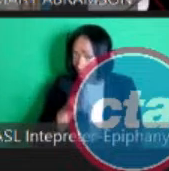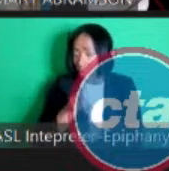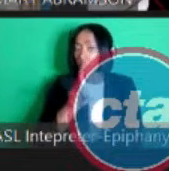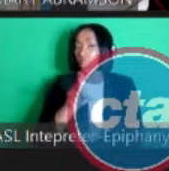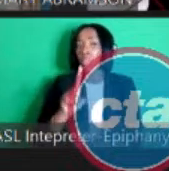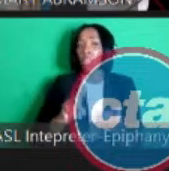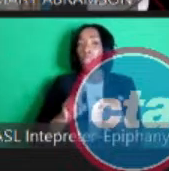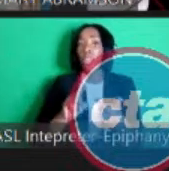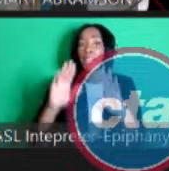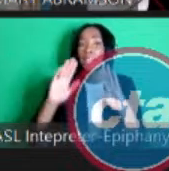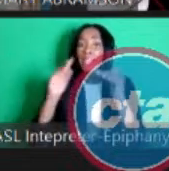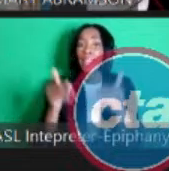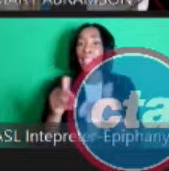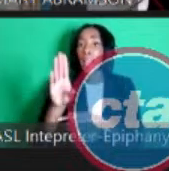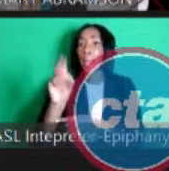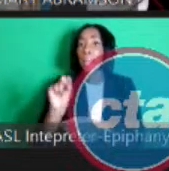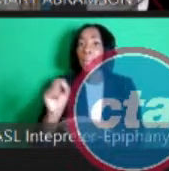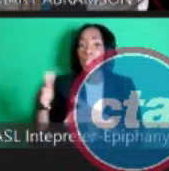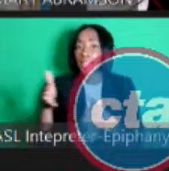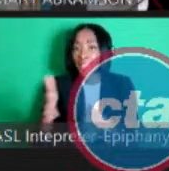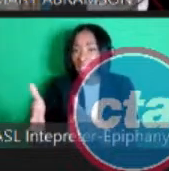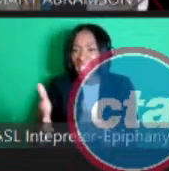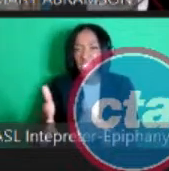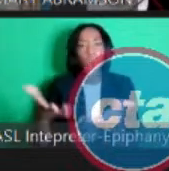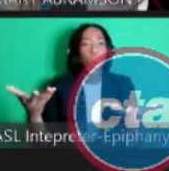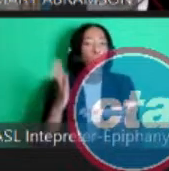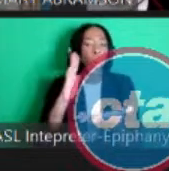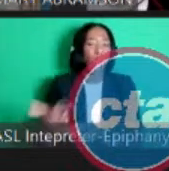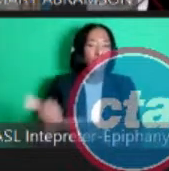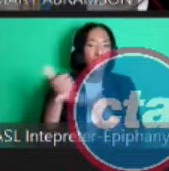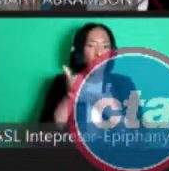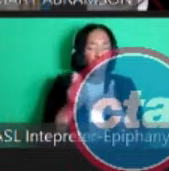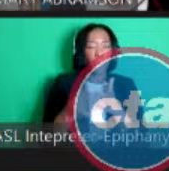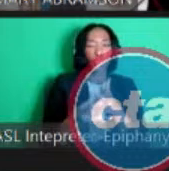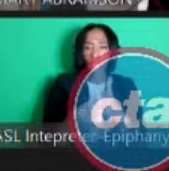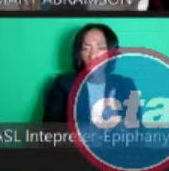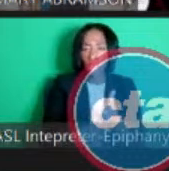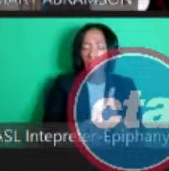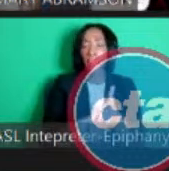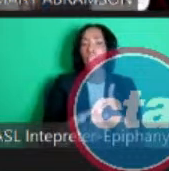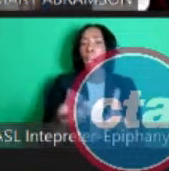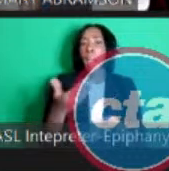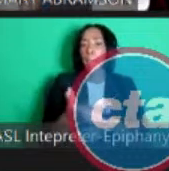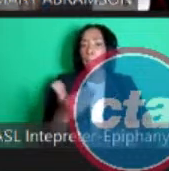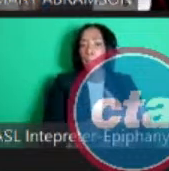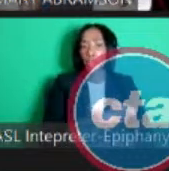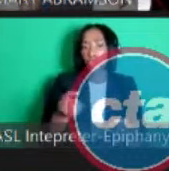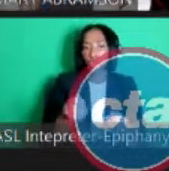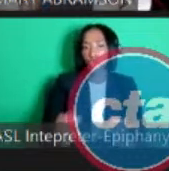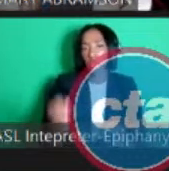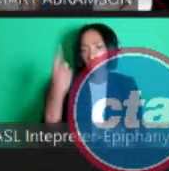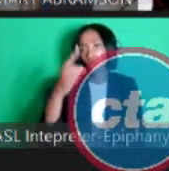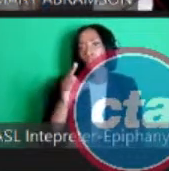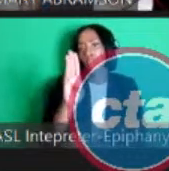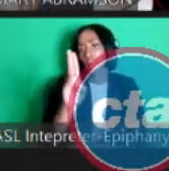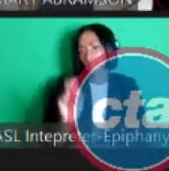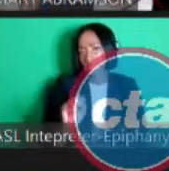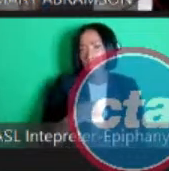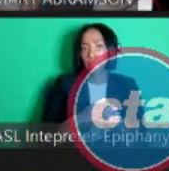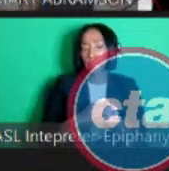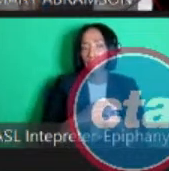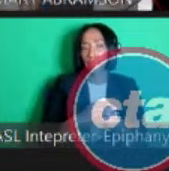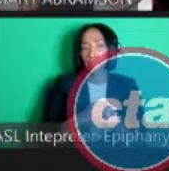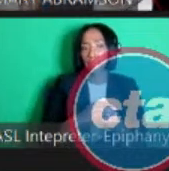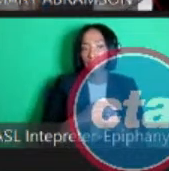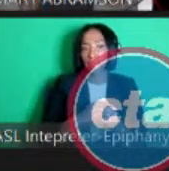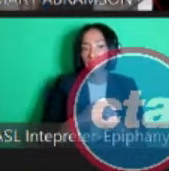dedicated bus lanes? What is it that would really help to drive a better street for our bus? And I kind